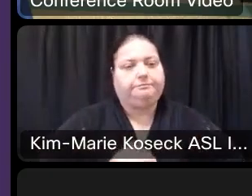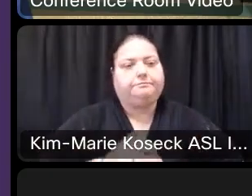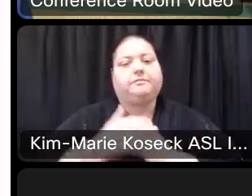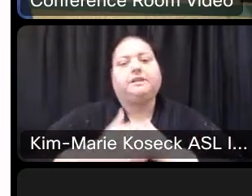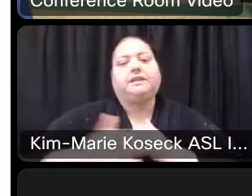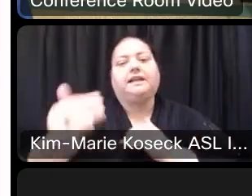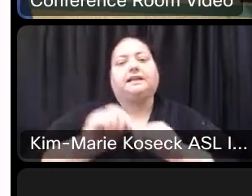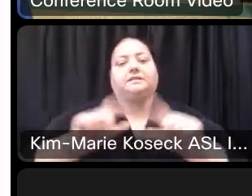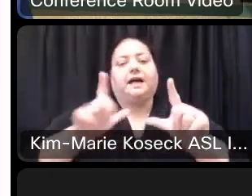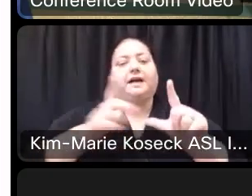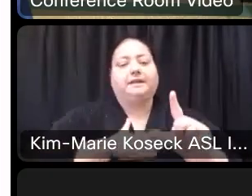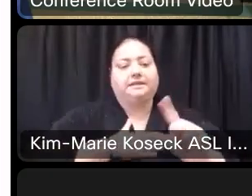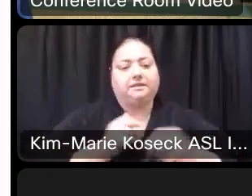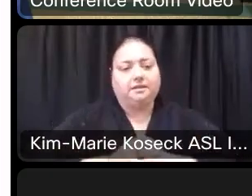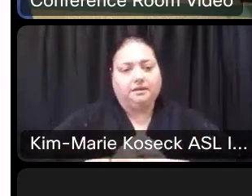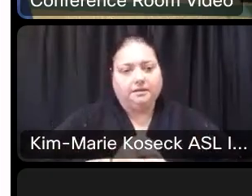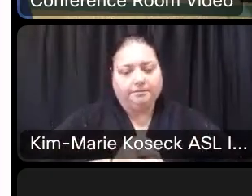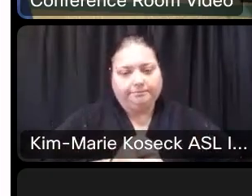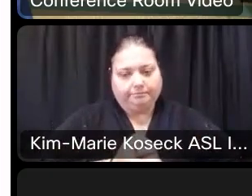Next slide, please.